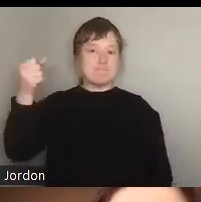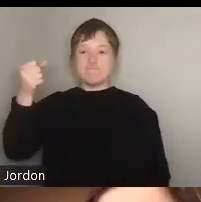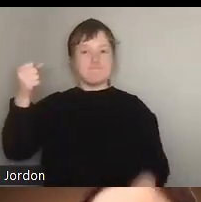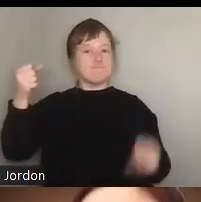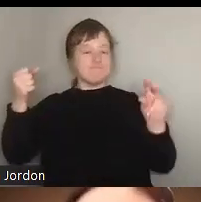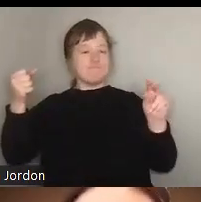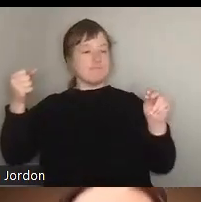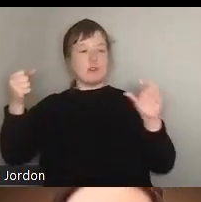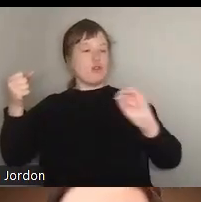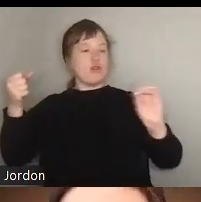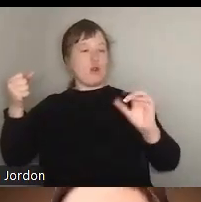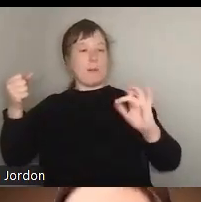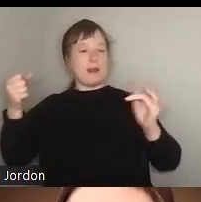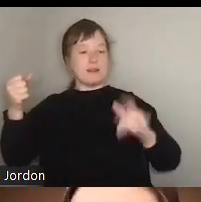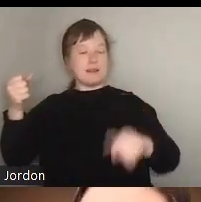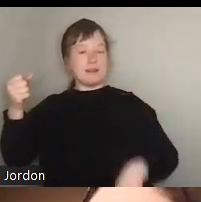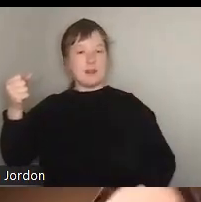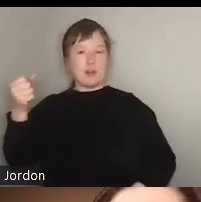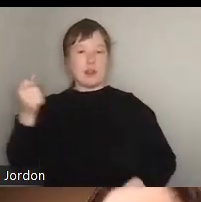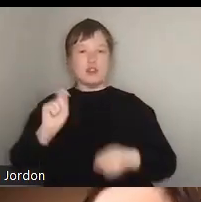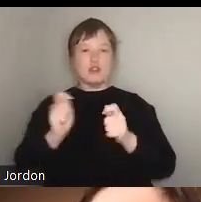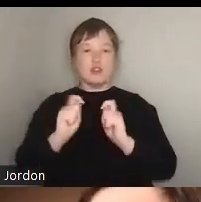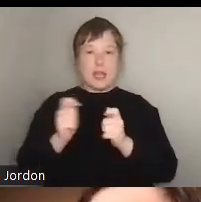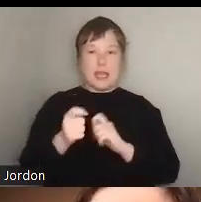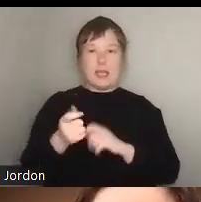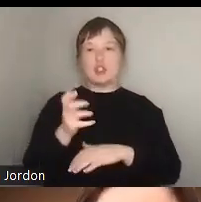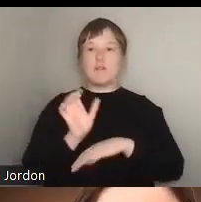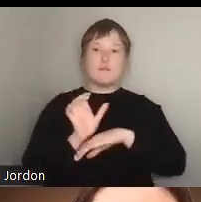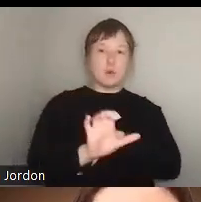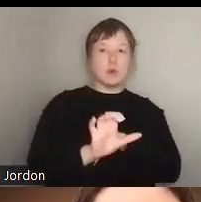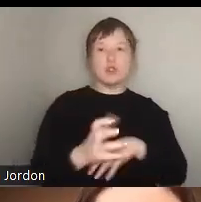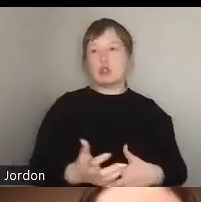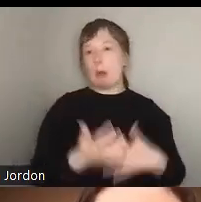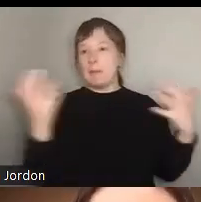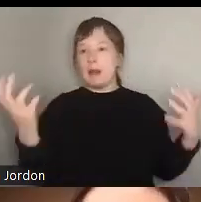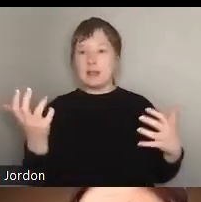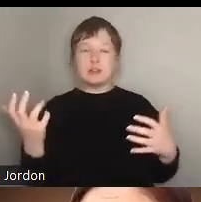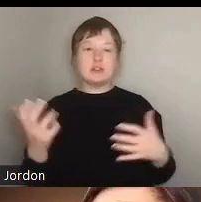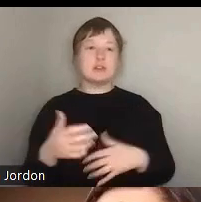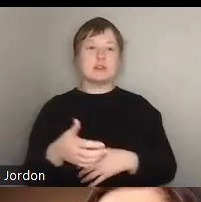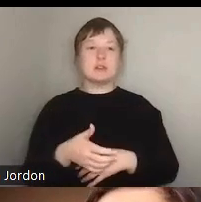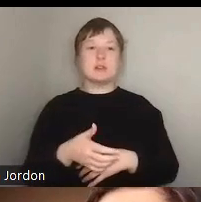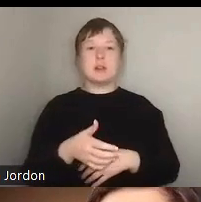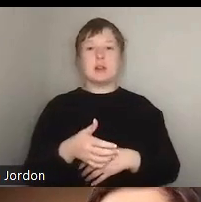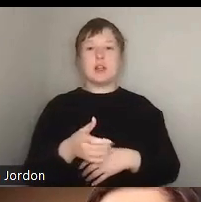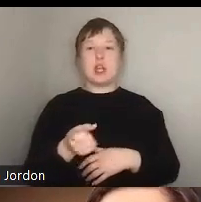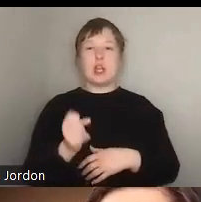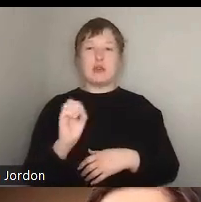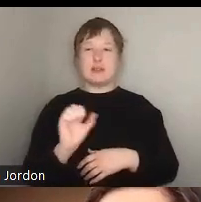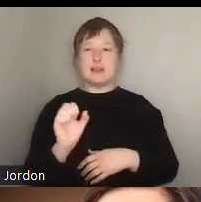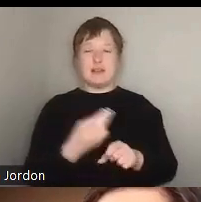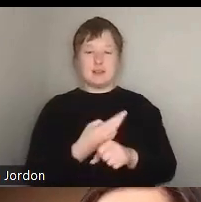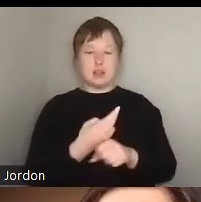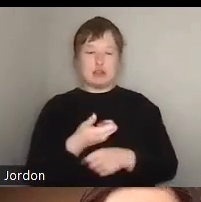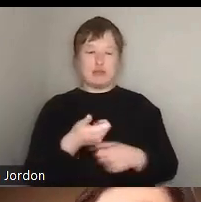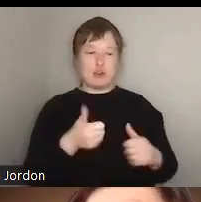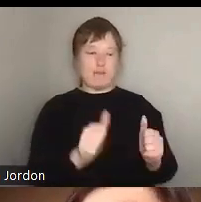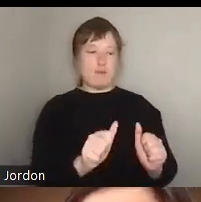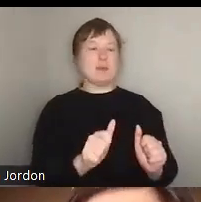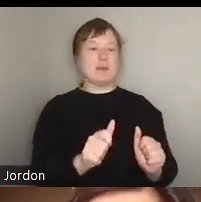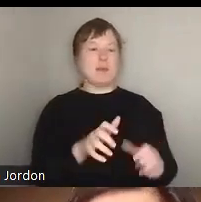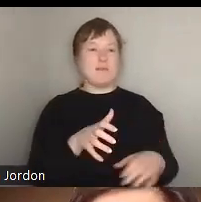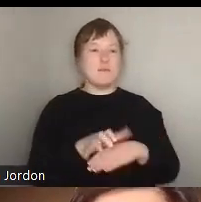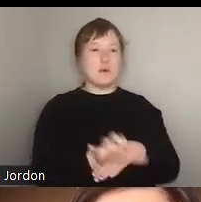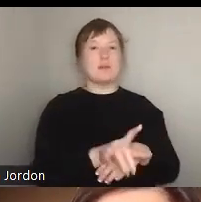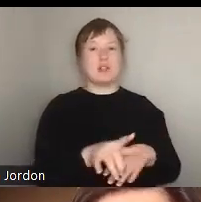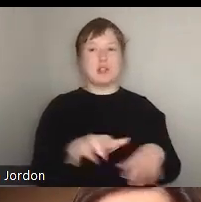They can sort of manipulate how much they're taking. They can force them to take too much. They can use it almost as leverage over somebody to try to get them to do something they don't